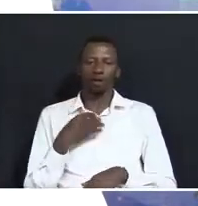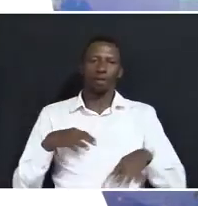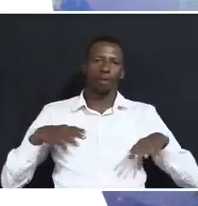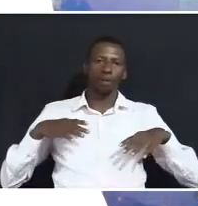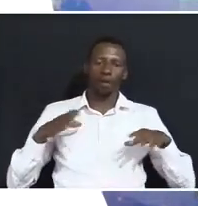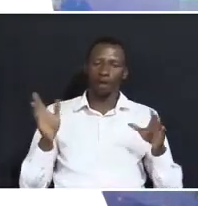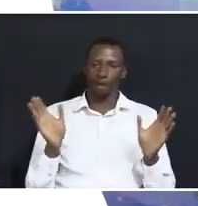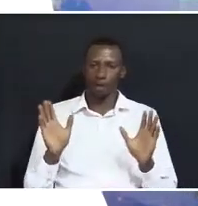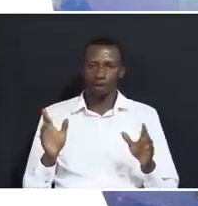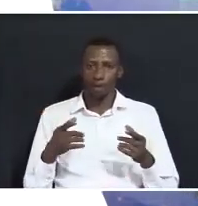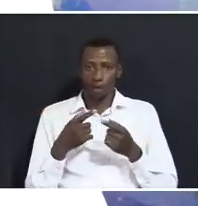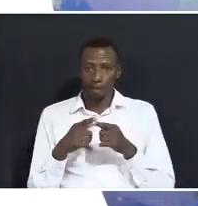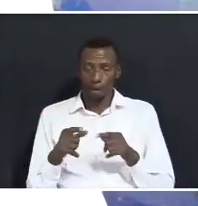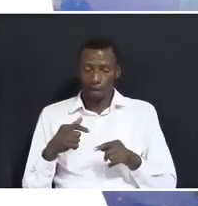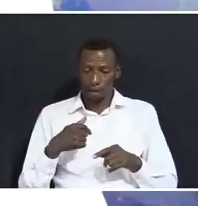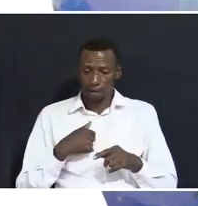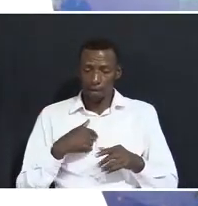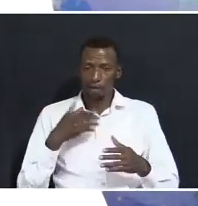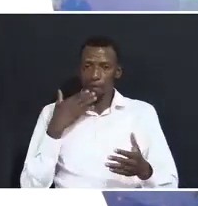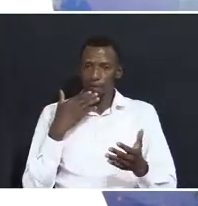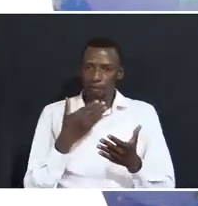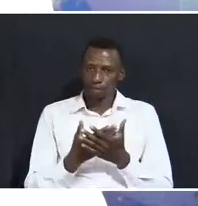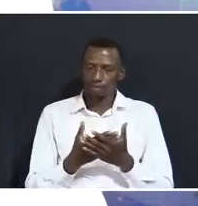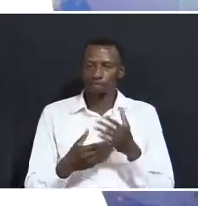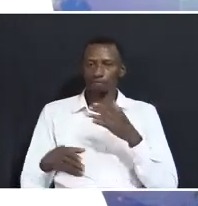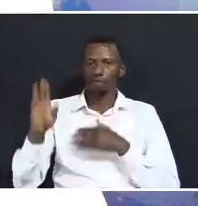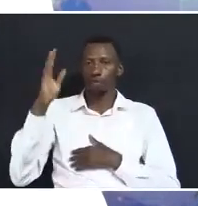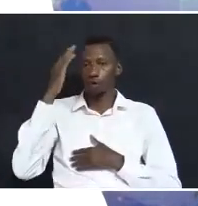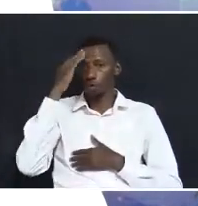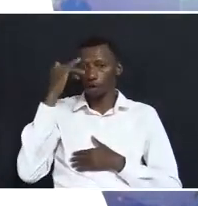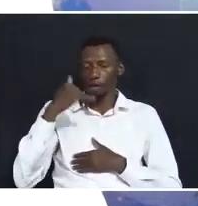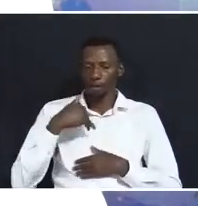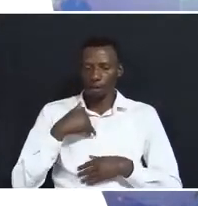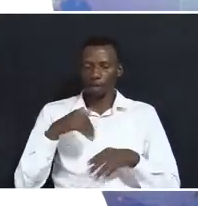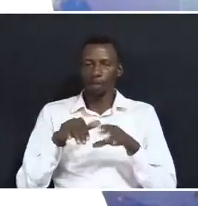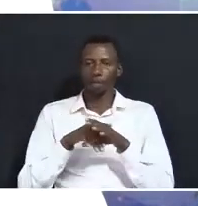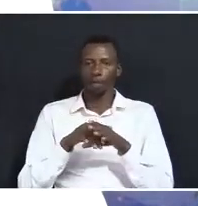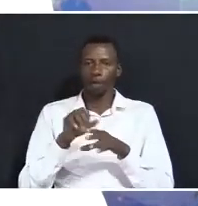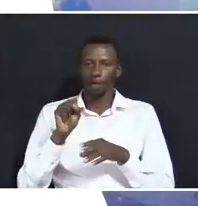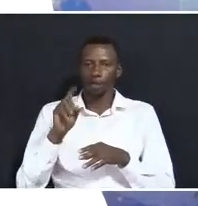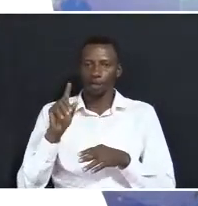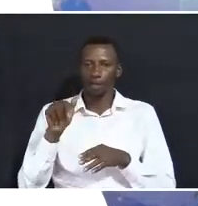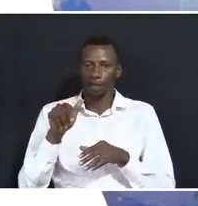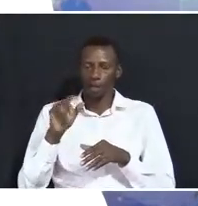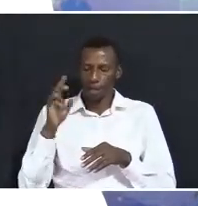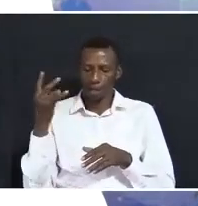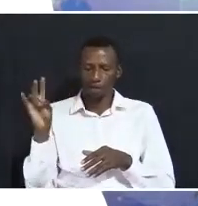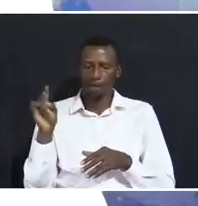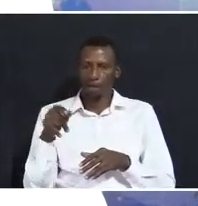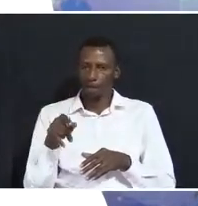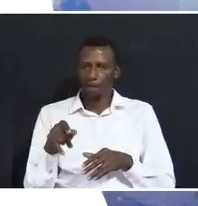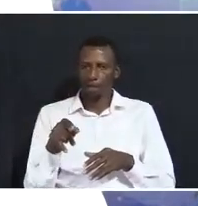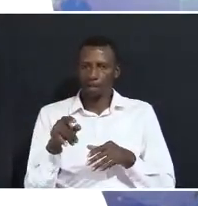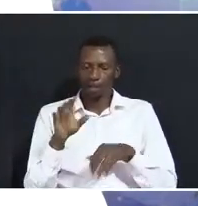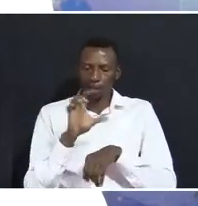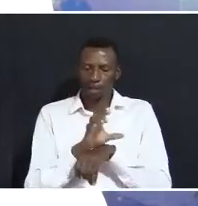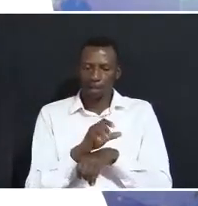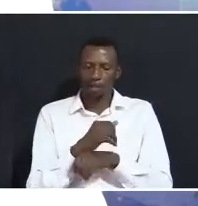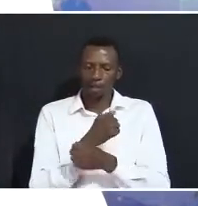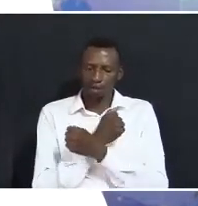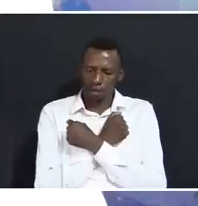but I am grateful that I'm an Adventist. And this is the church that would like to follow the word of God as it